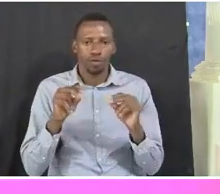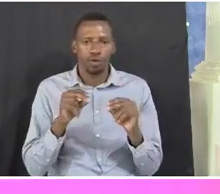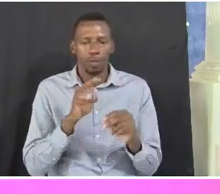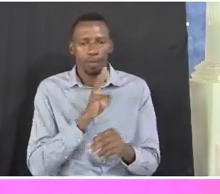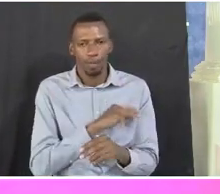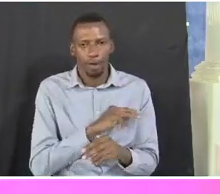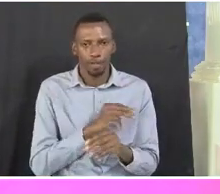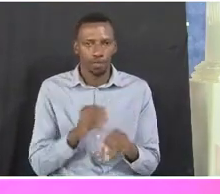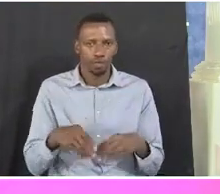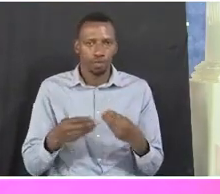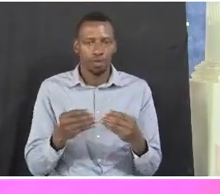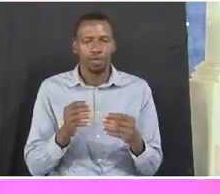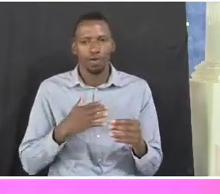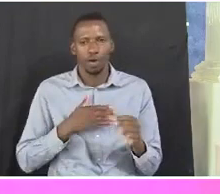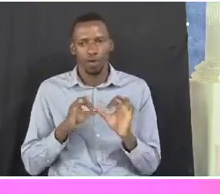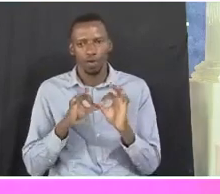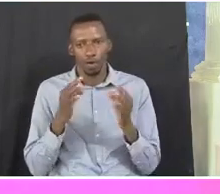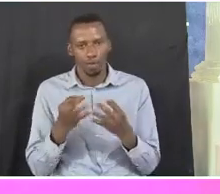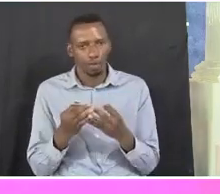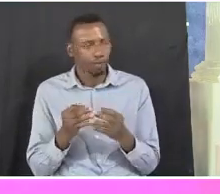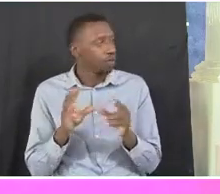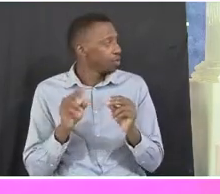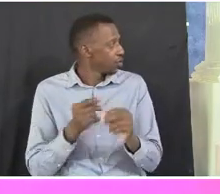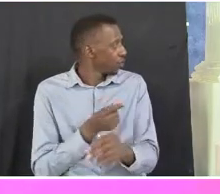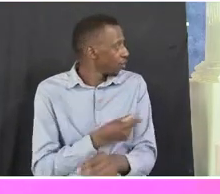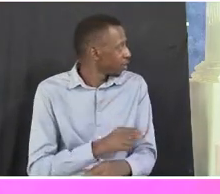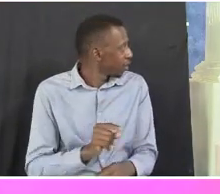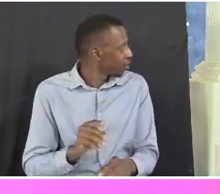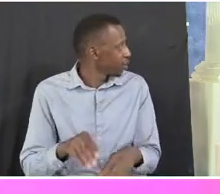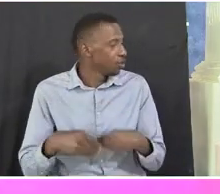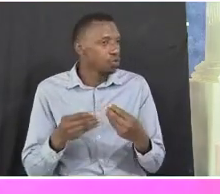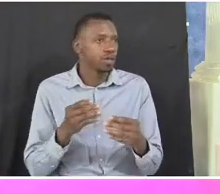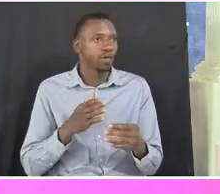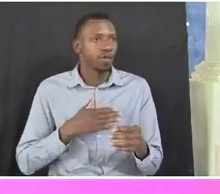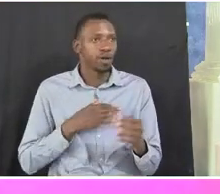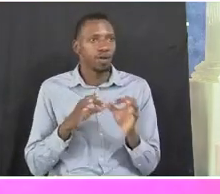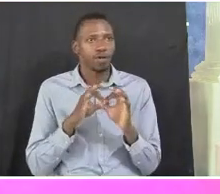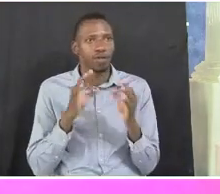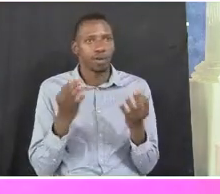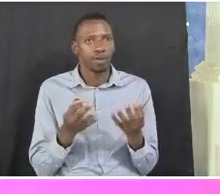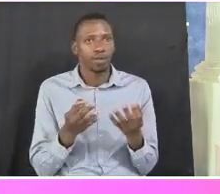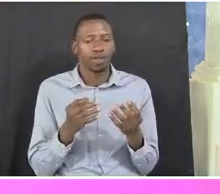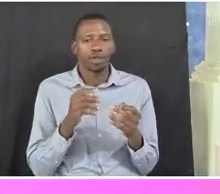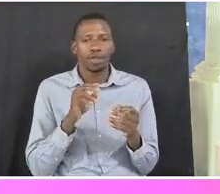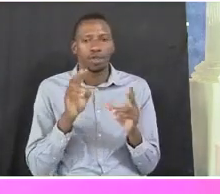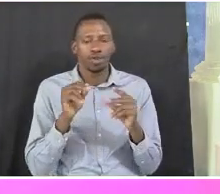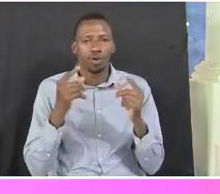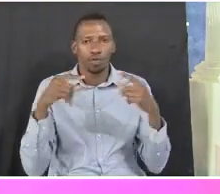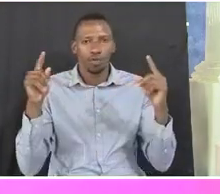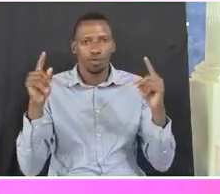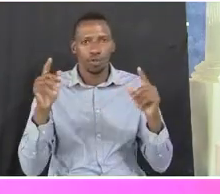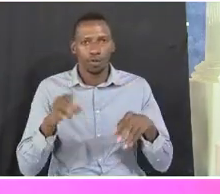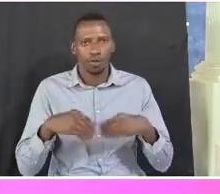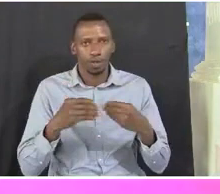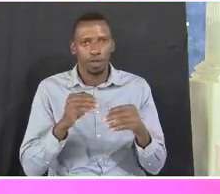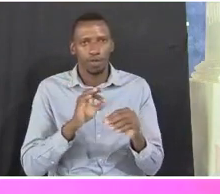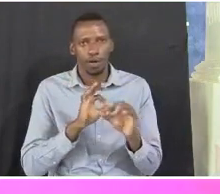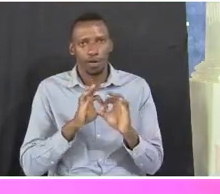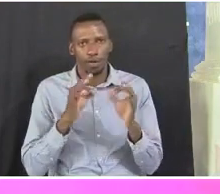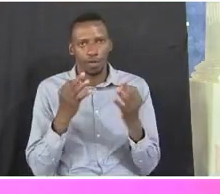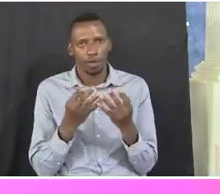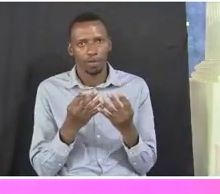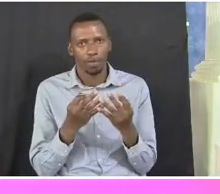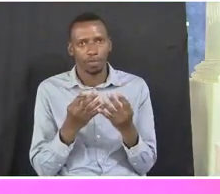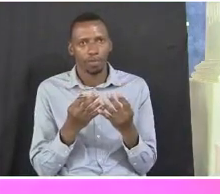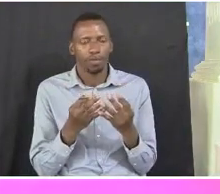families. We have no grace to give to our families. We have no victory to give to our families.